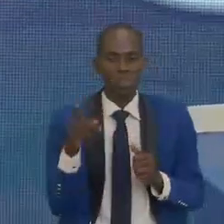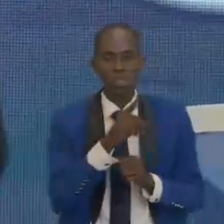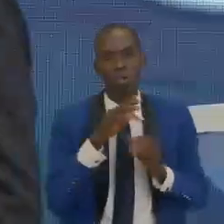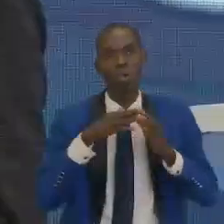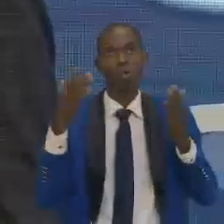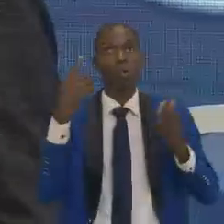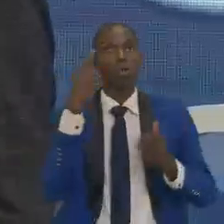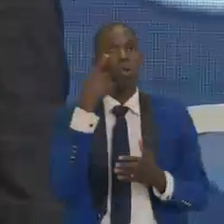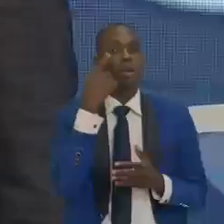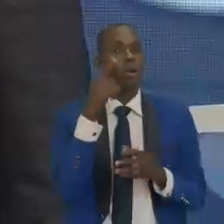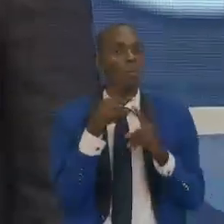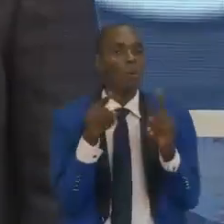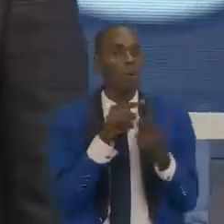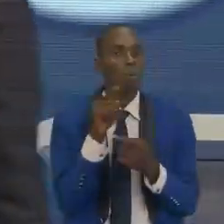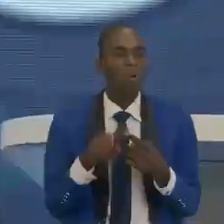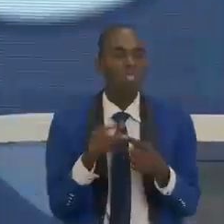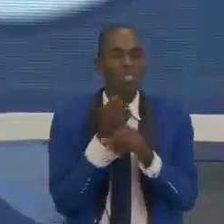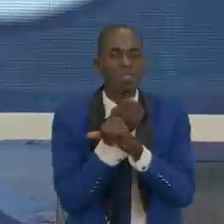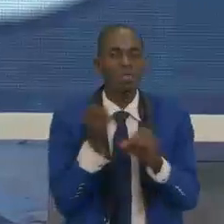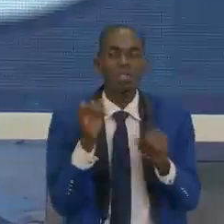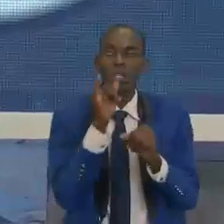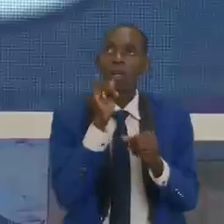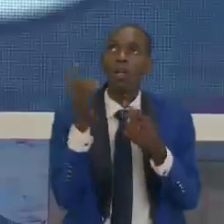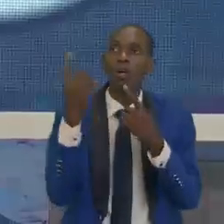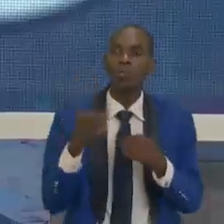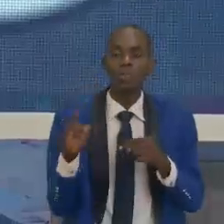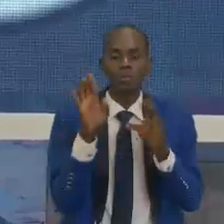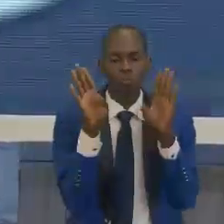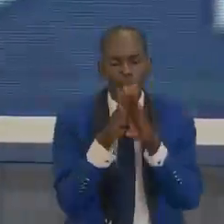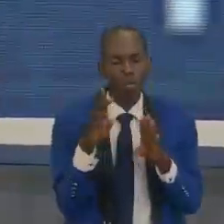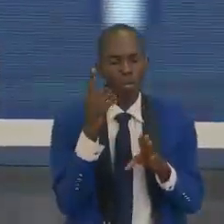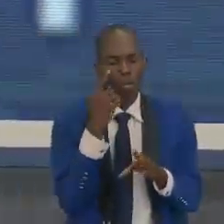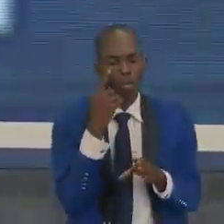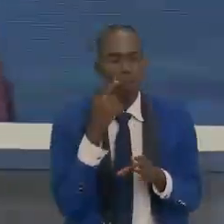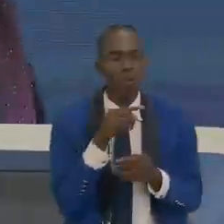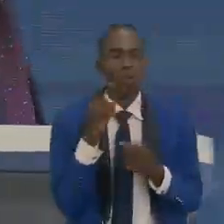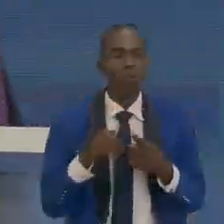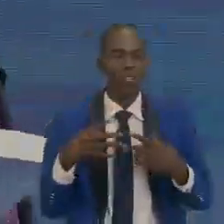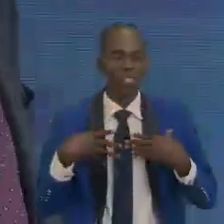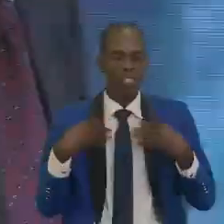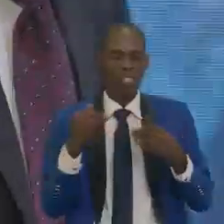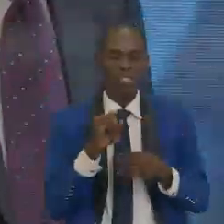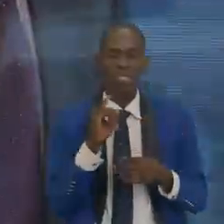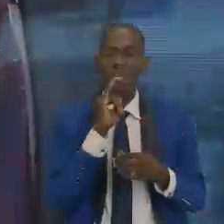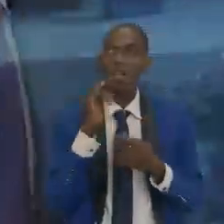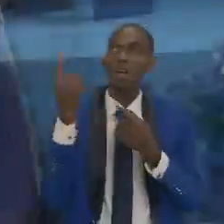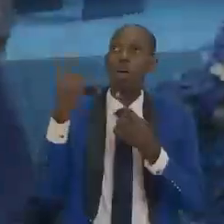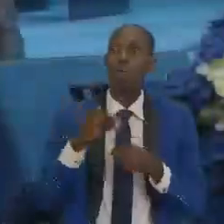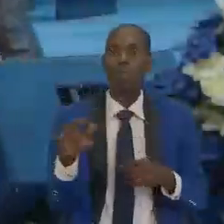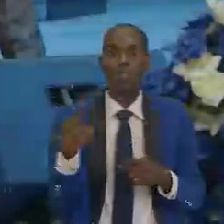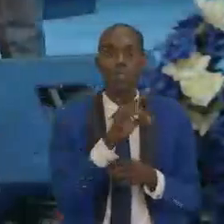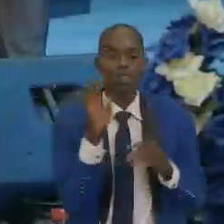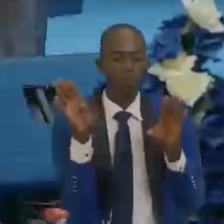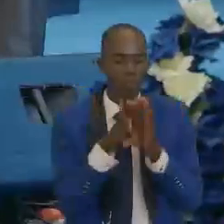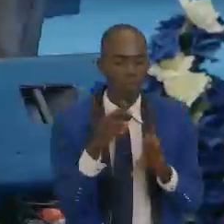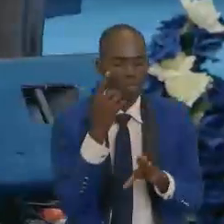when salvation is coming, they close their eyes. When healing is coming, they close their